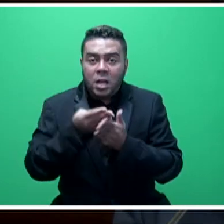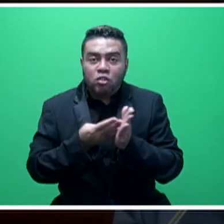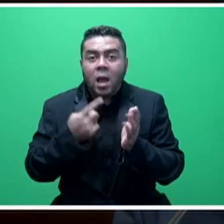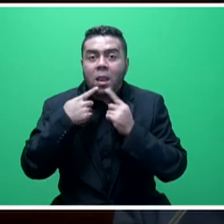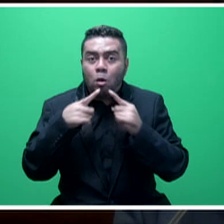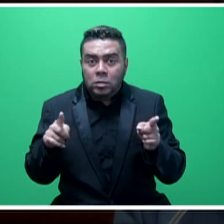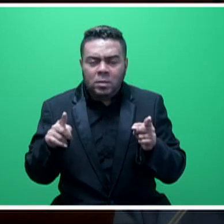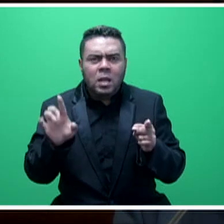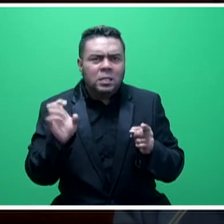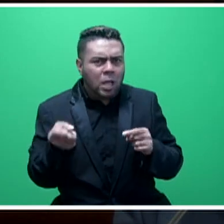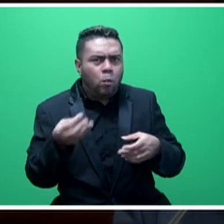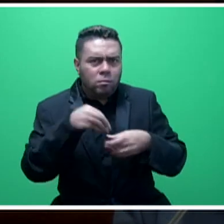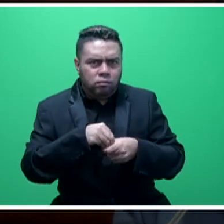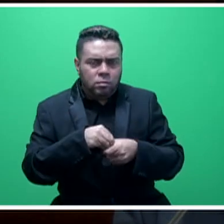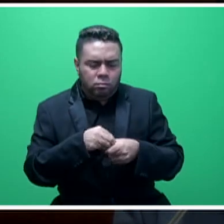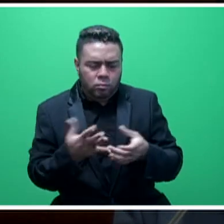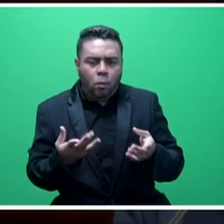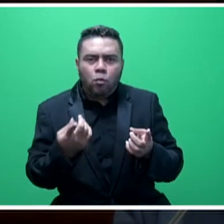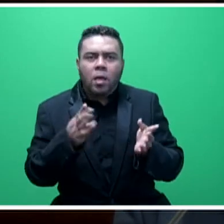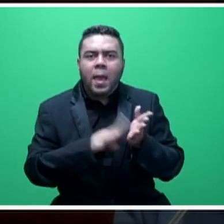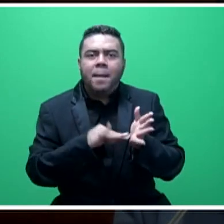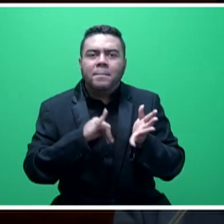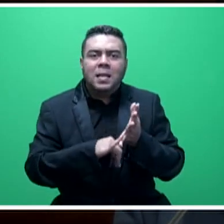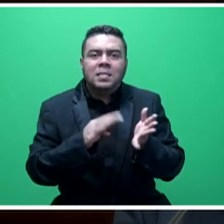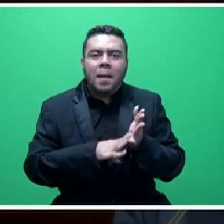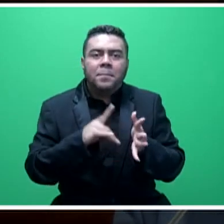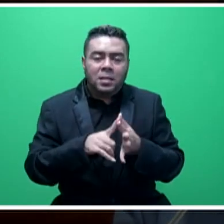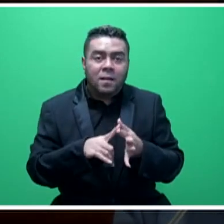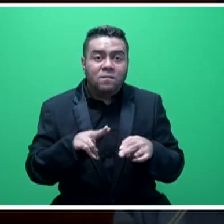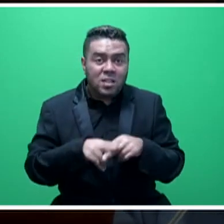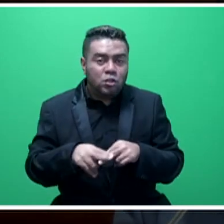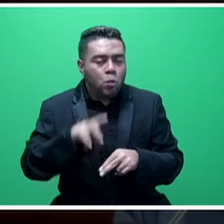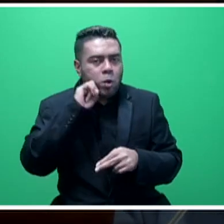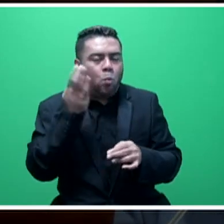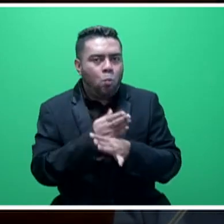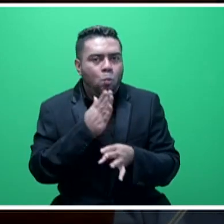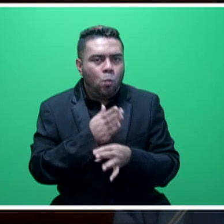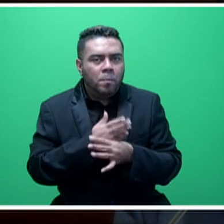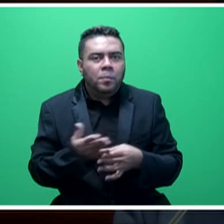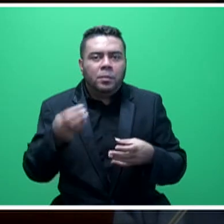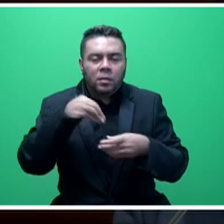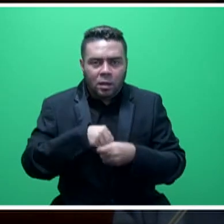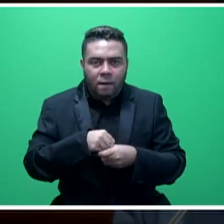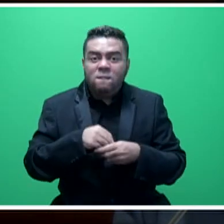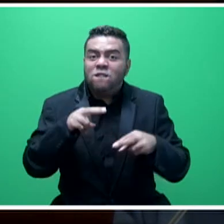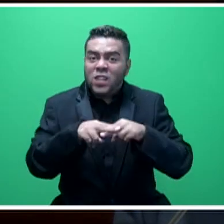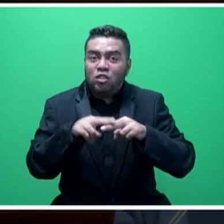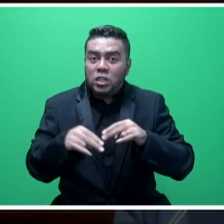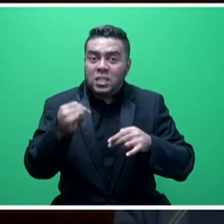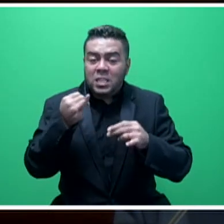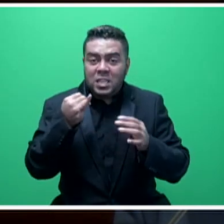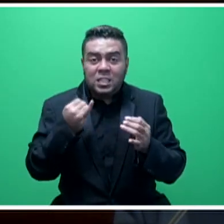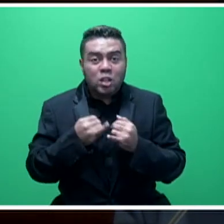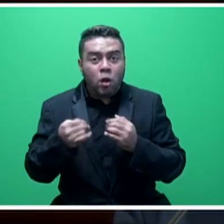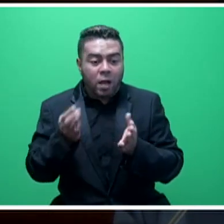the much-needed relief to the MSMEs. MSME Fiji will work with the Fiji Institute of Accountants, Women in